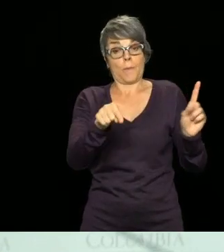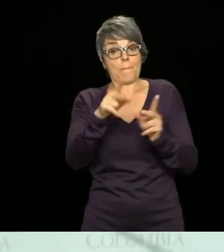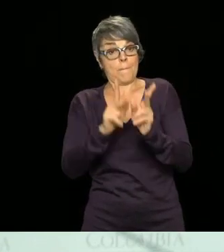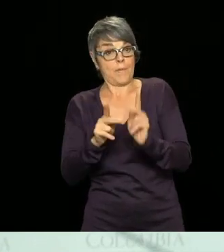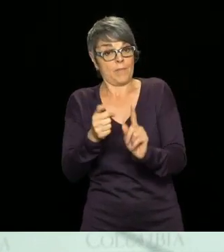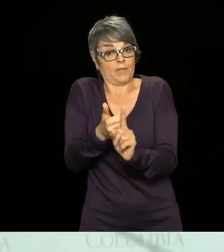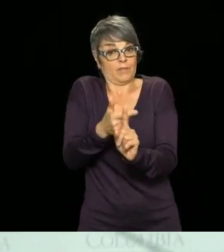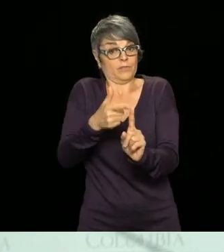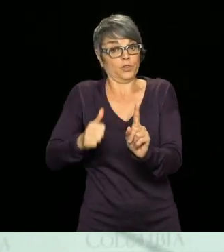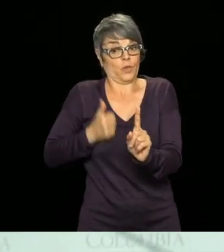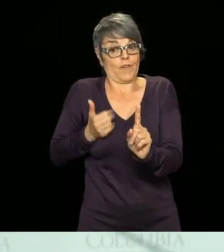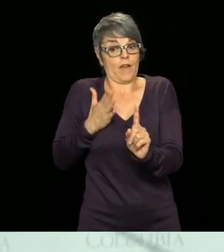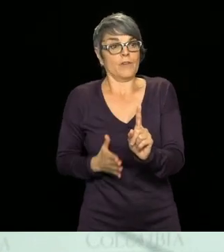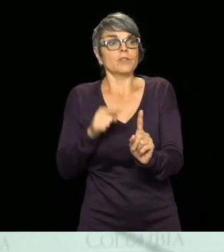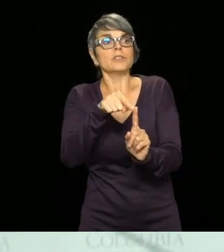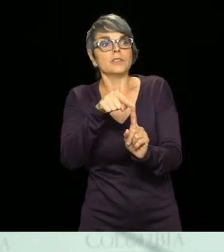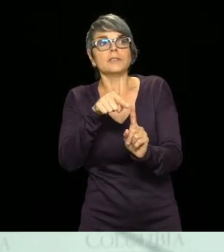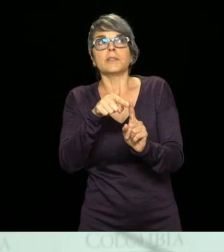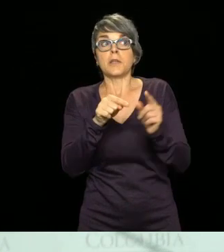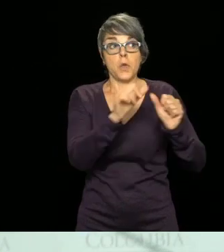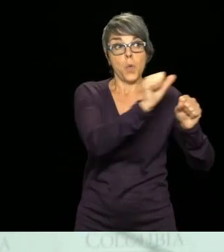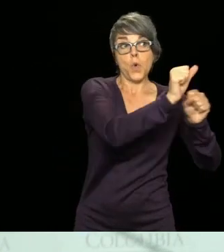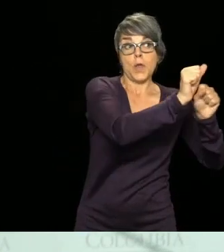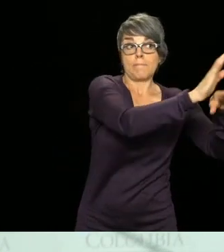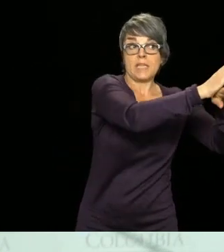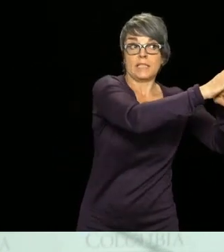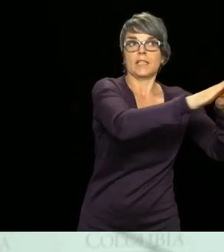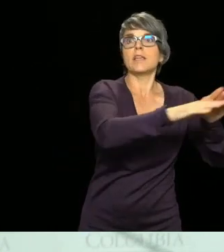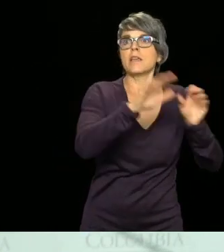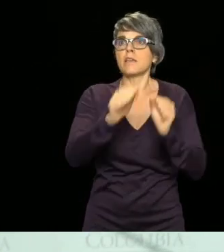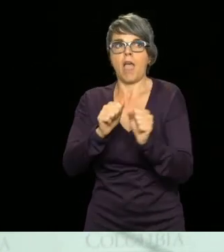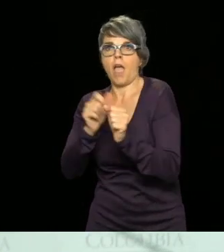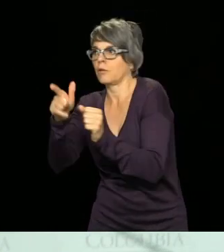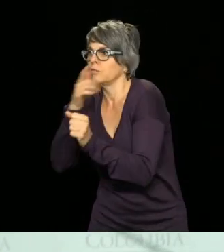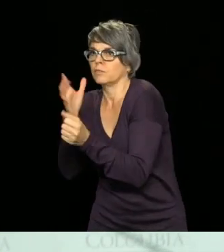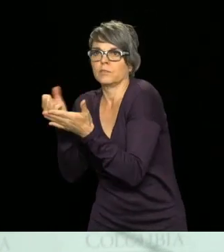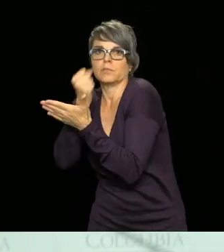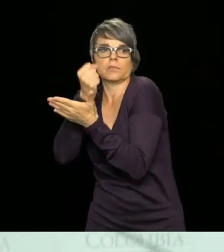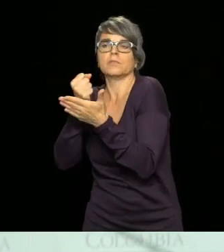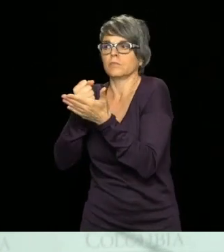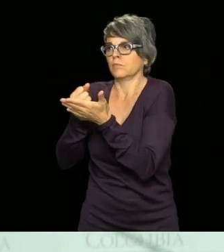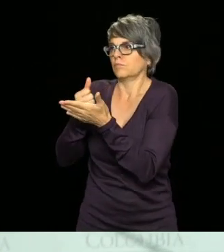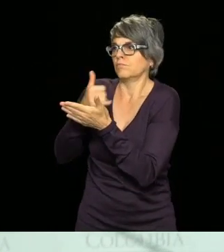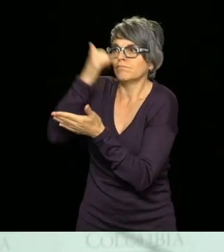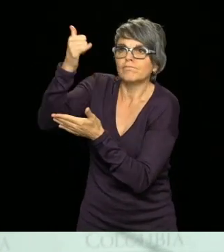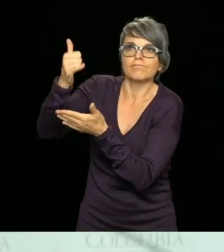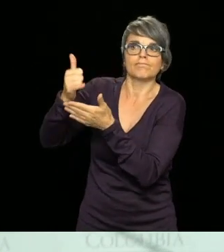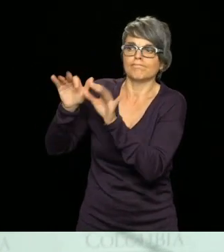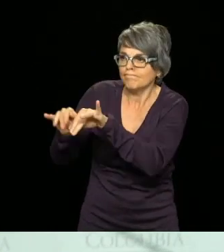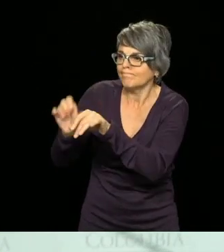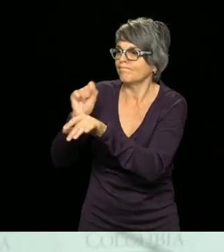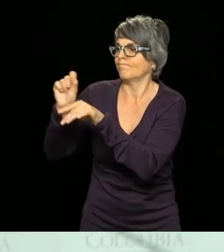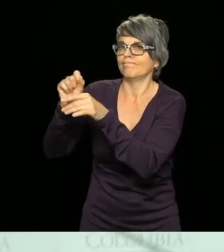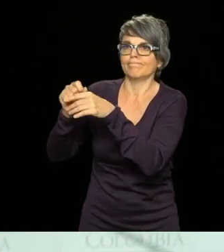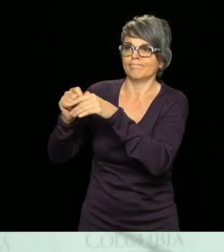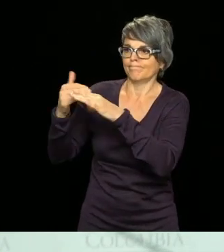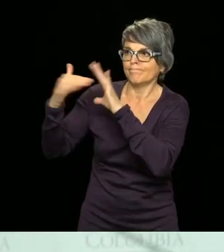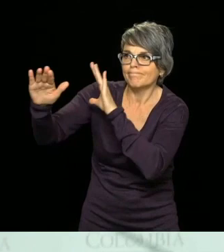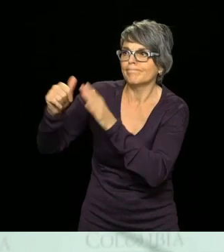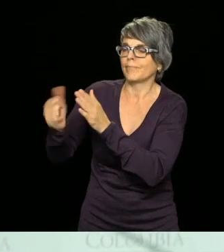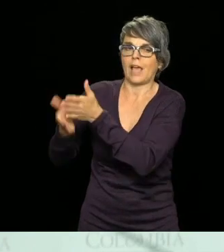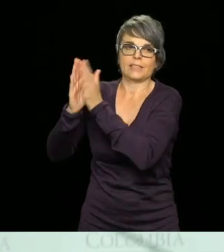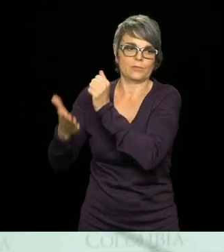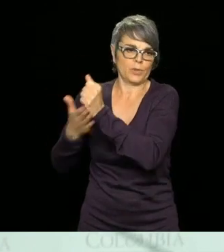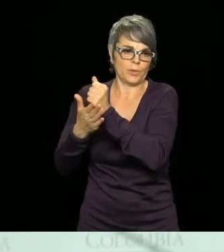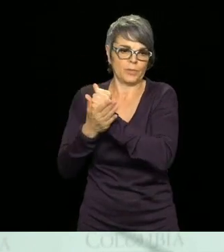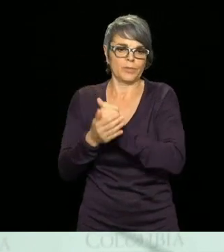able to reach out. But I think, you know, I think what we're all concerned about is the isolation